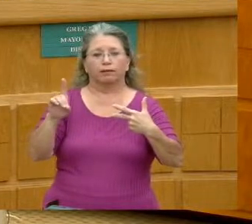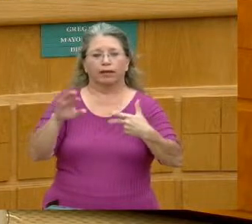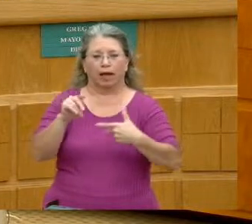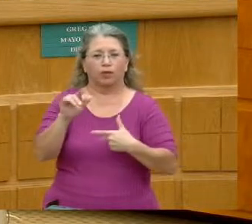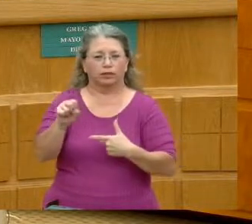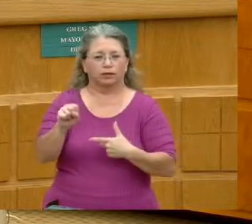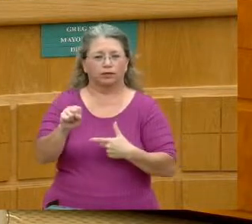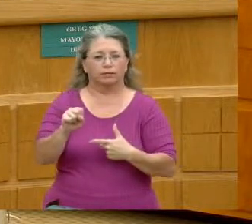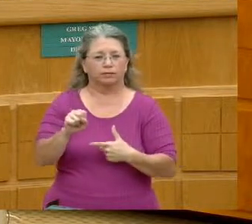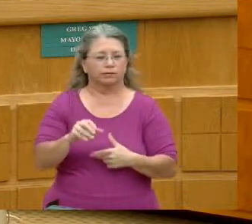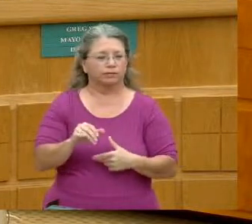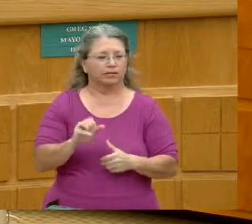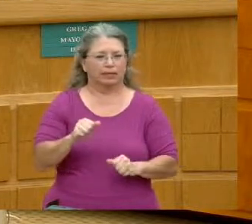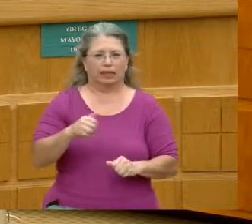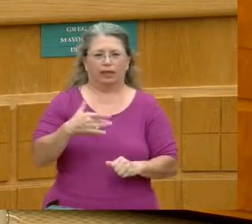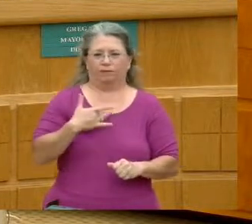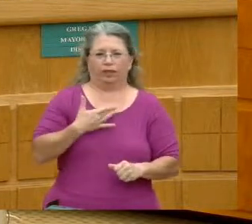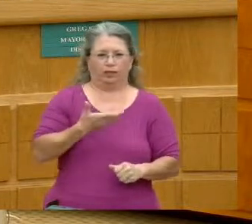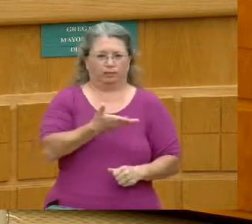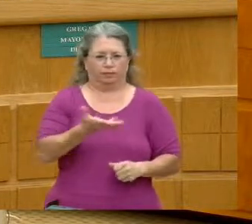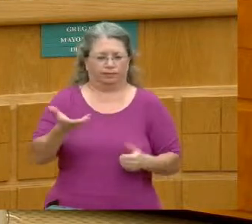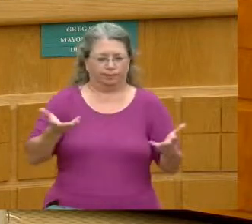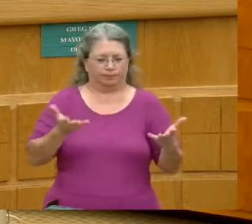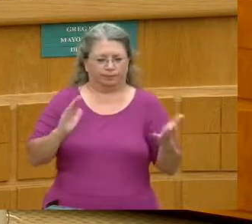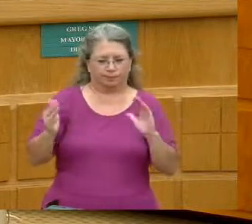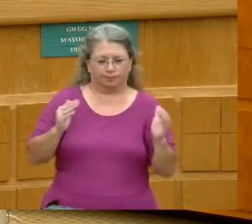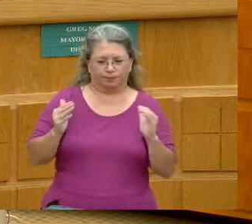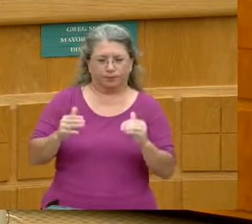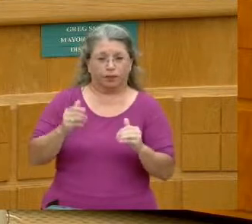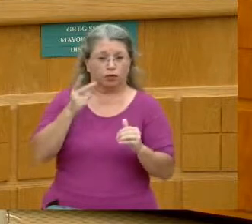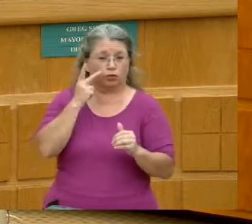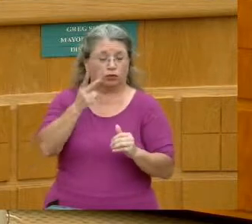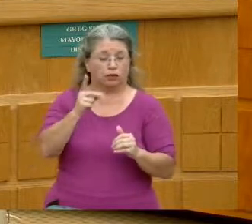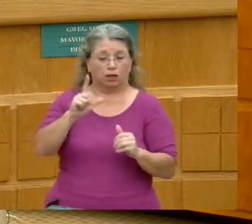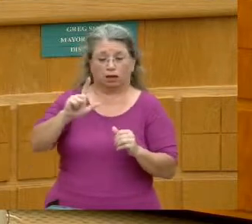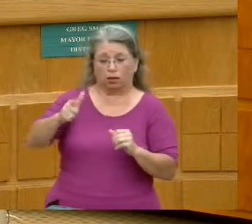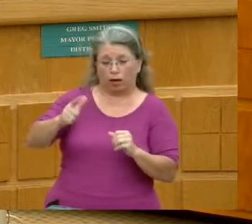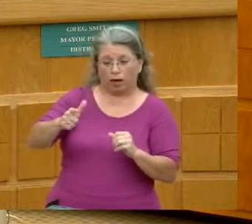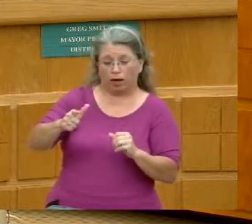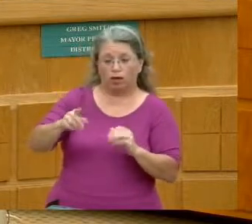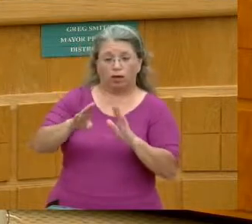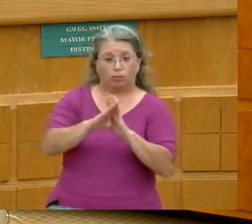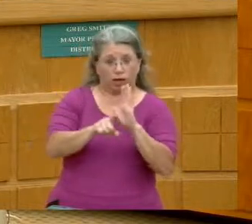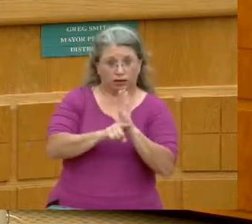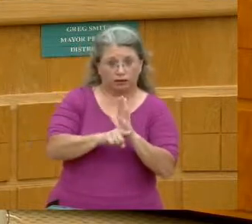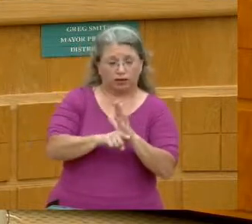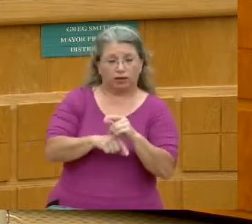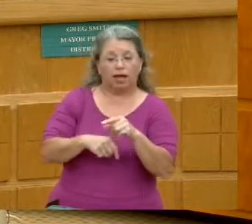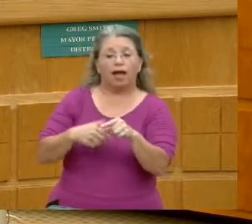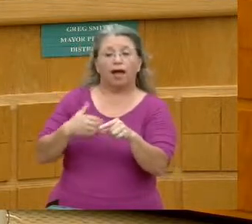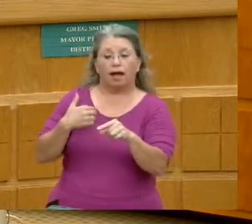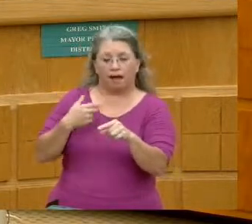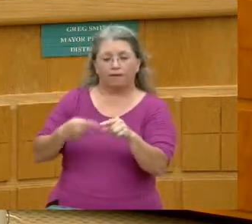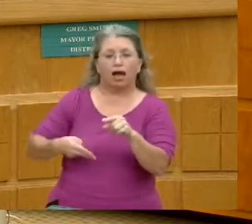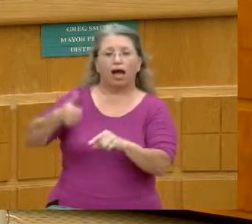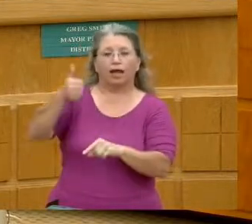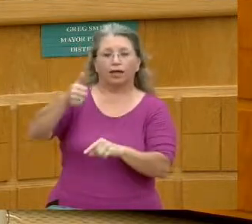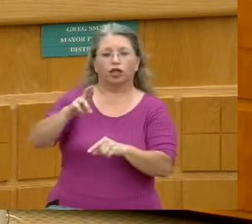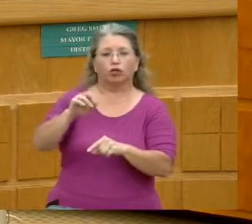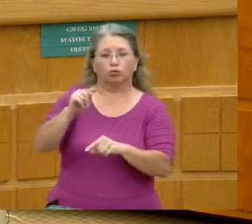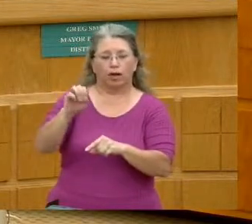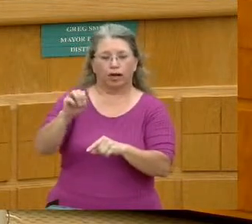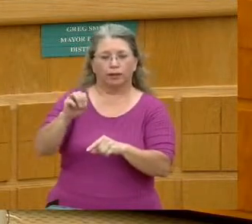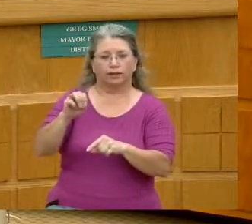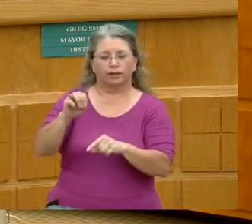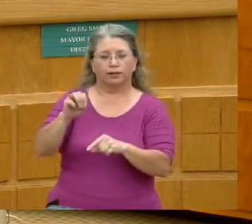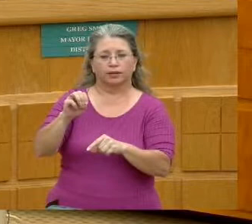can see is Laredo has, and Brownsville, and the counties that they're in, have a much higher rate of